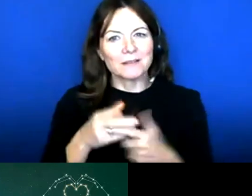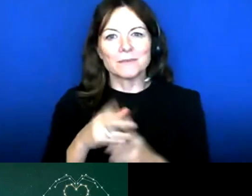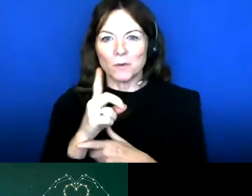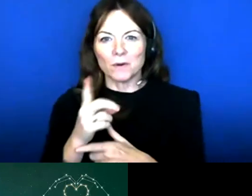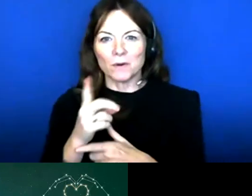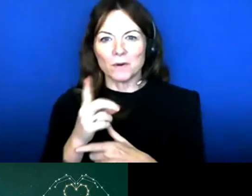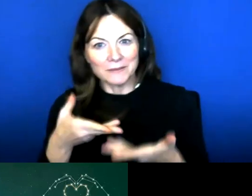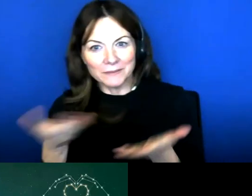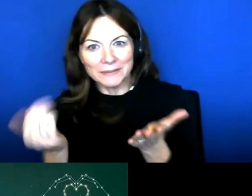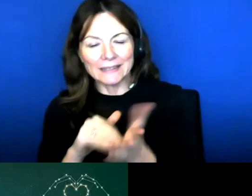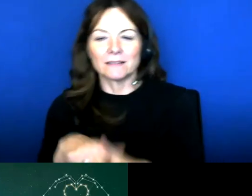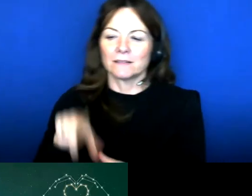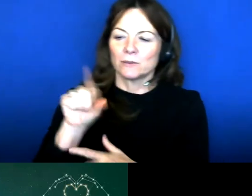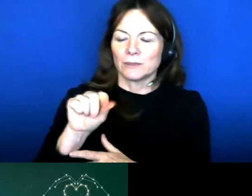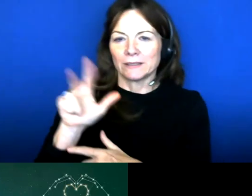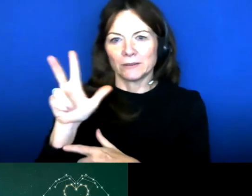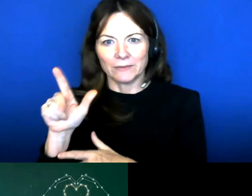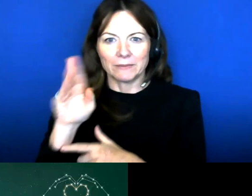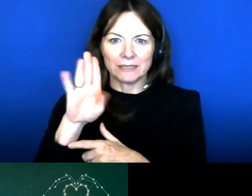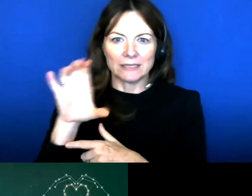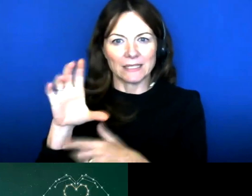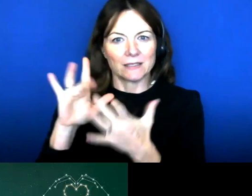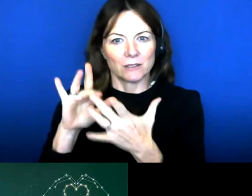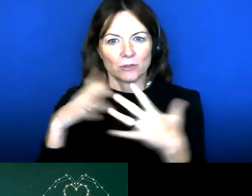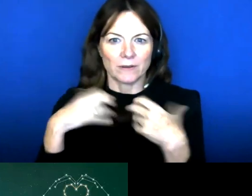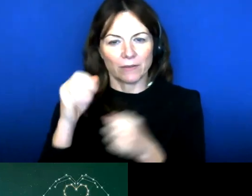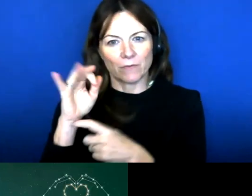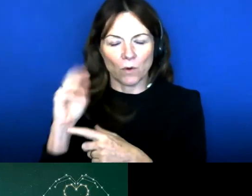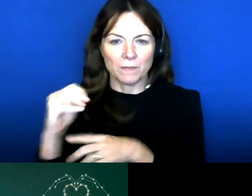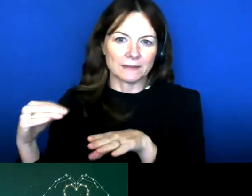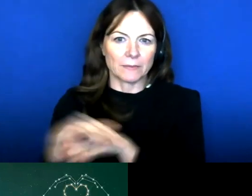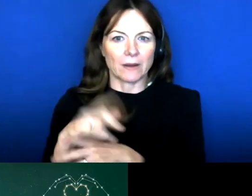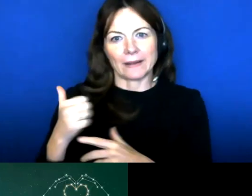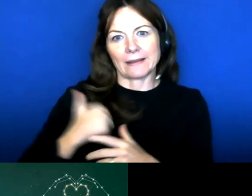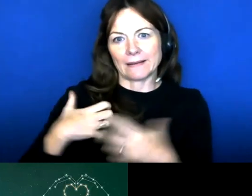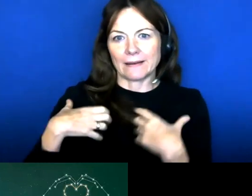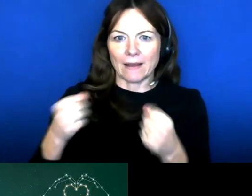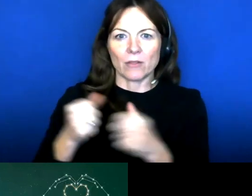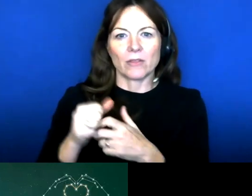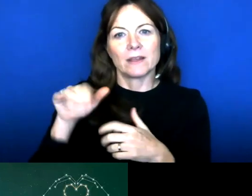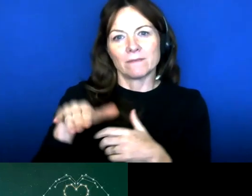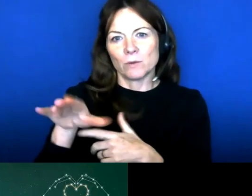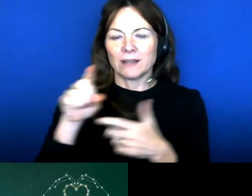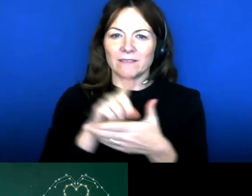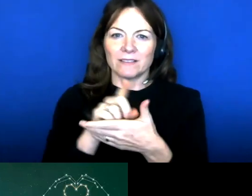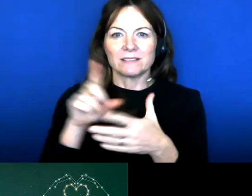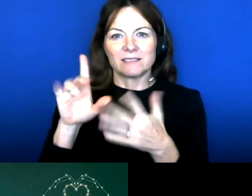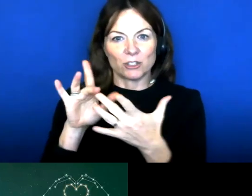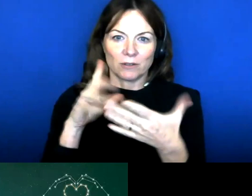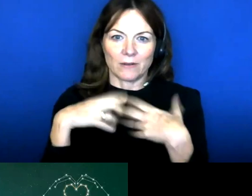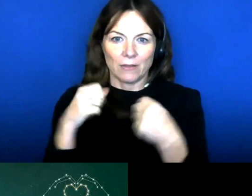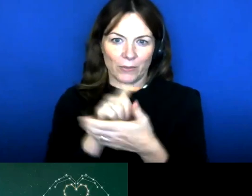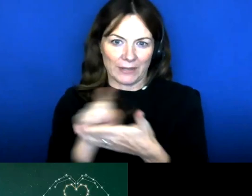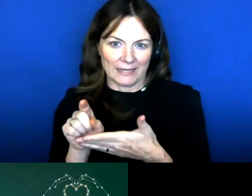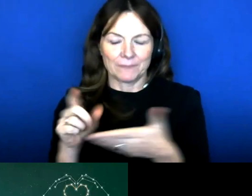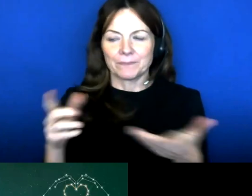to the 2023 BC Digital Health Forum inspired by Canada Health Infoway's Digital Health Week. Continue to